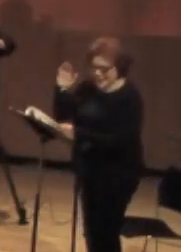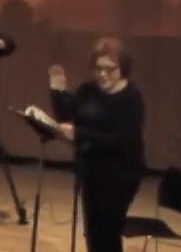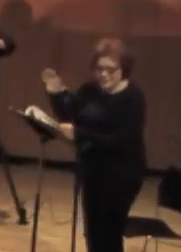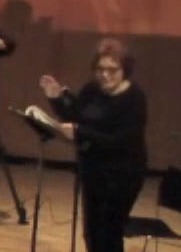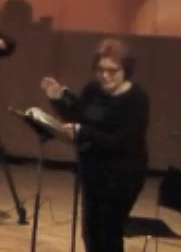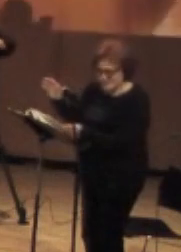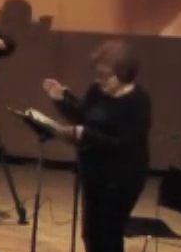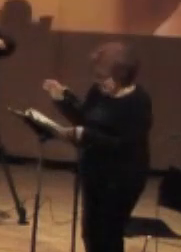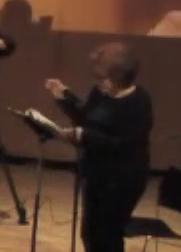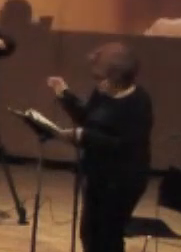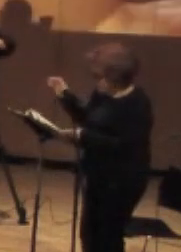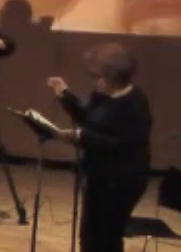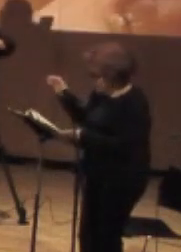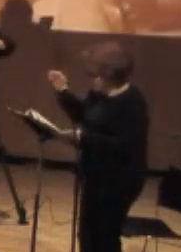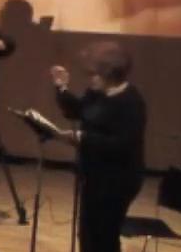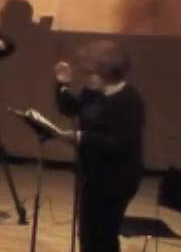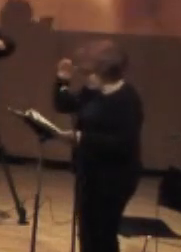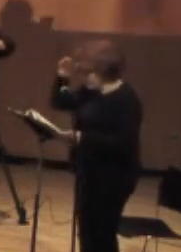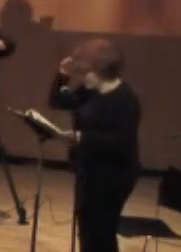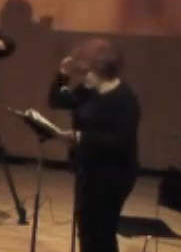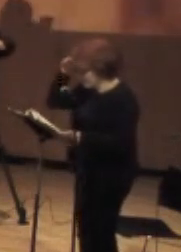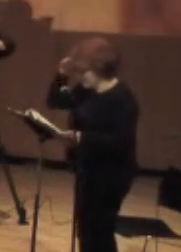stand there